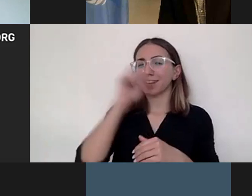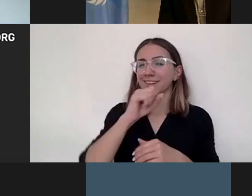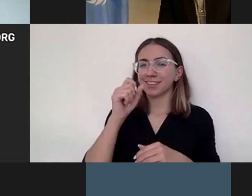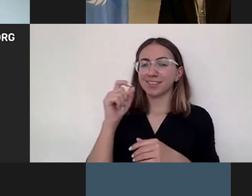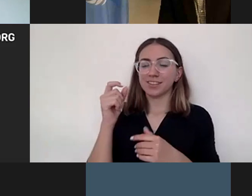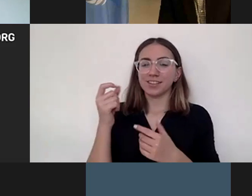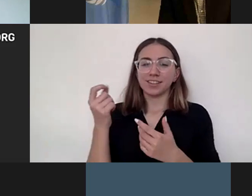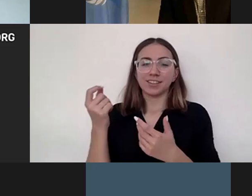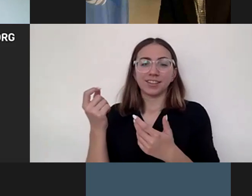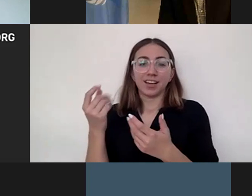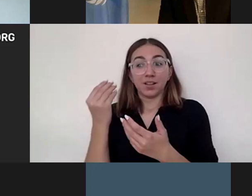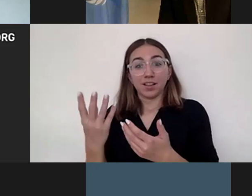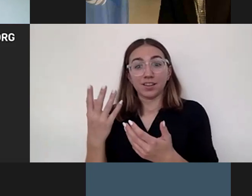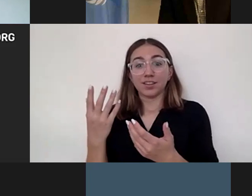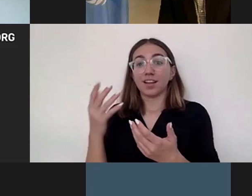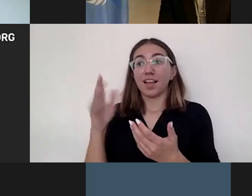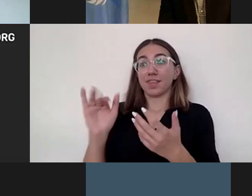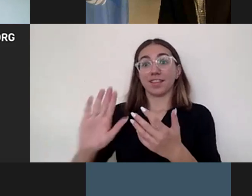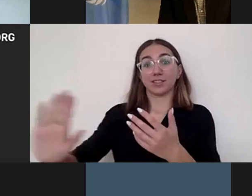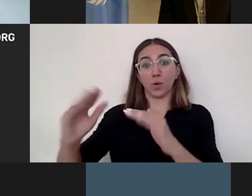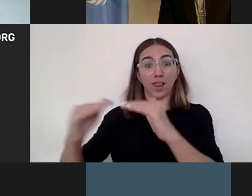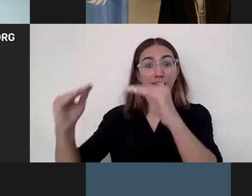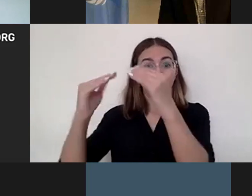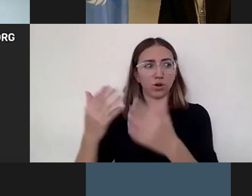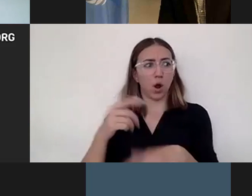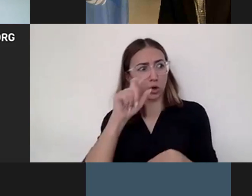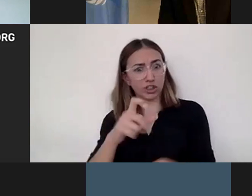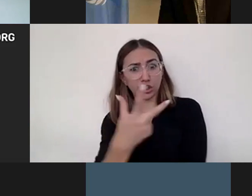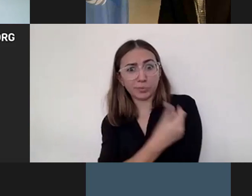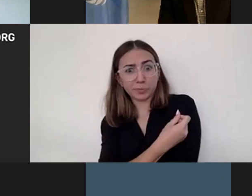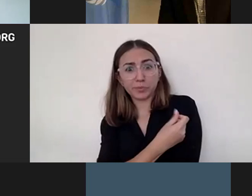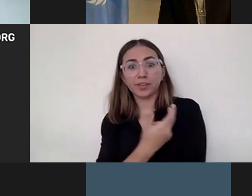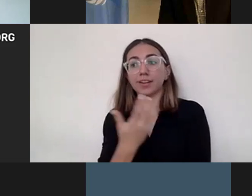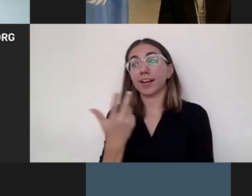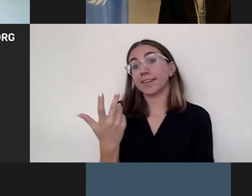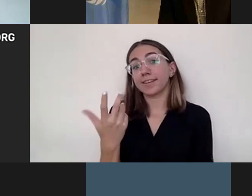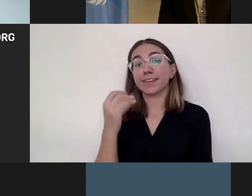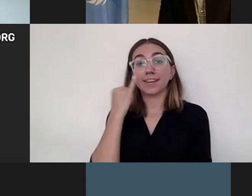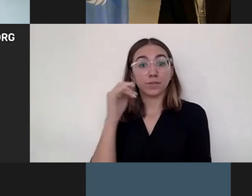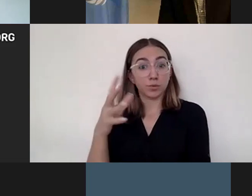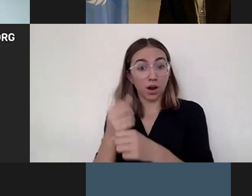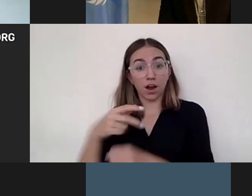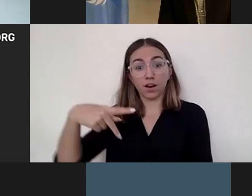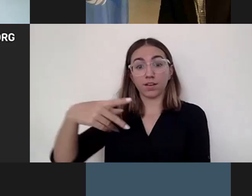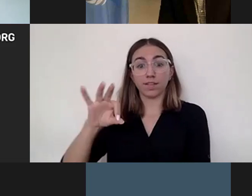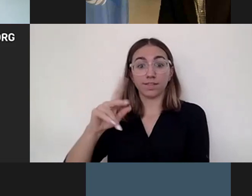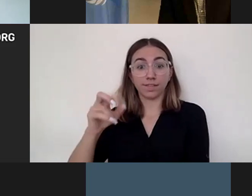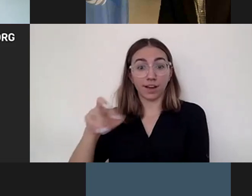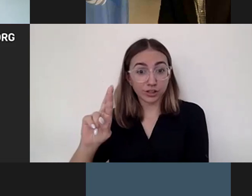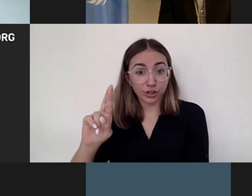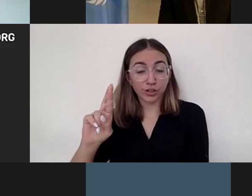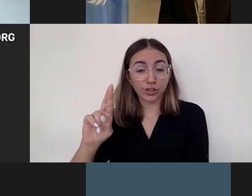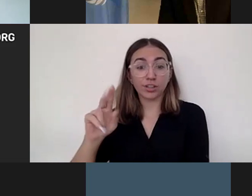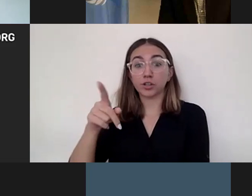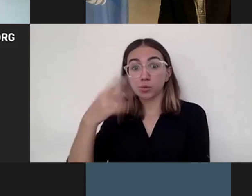the titers and I'll tell them, these are your titers. And they're like, should I get a booster or not? And I say, well, if you got the Pfizer vaccine and you're eligible now, you're at high